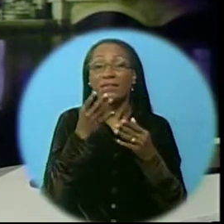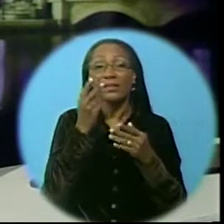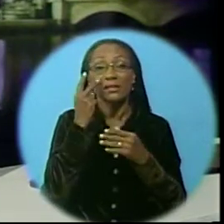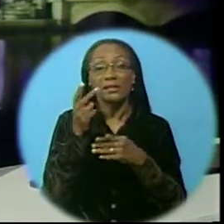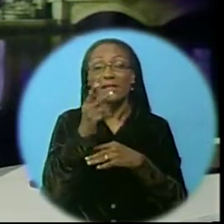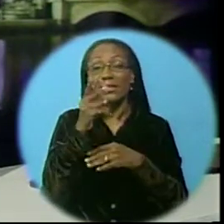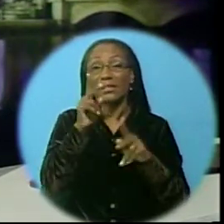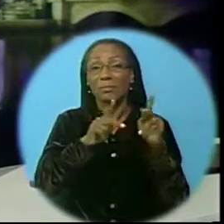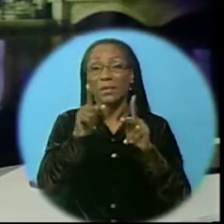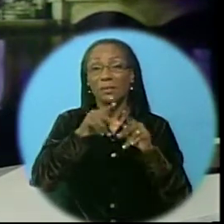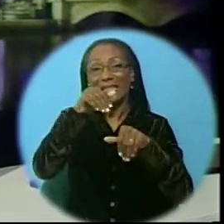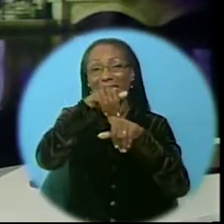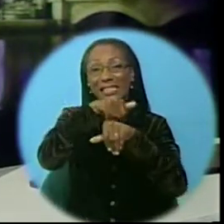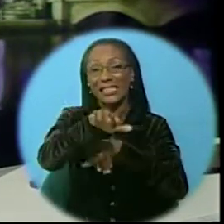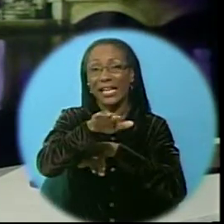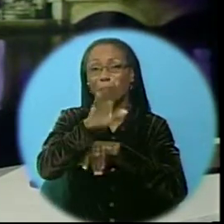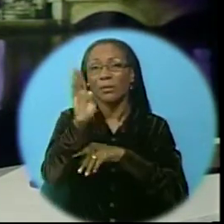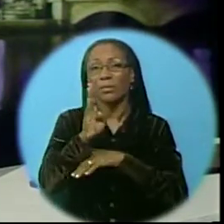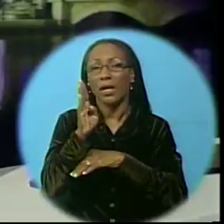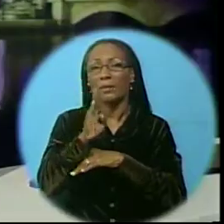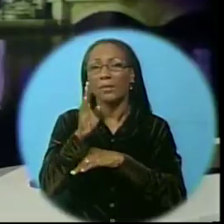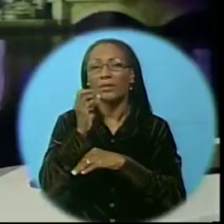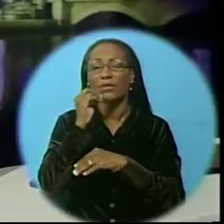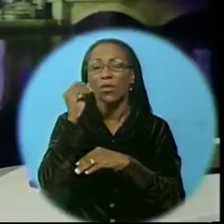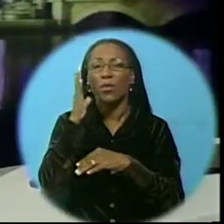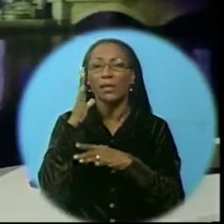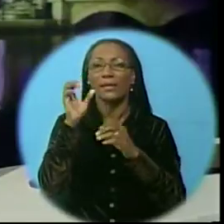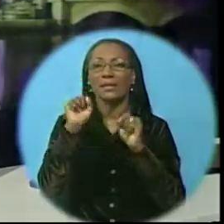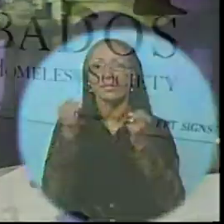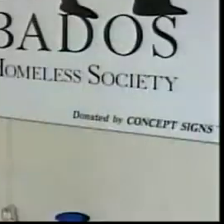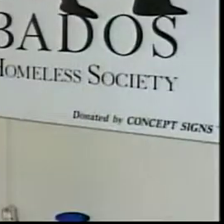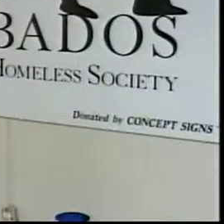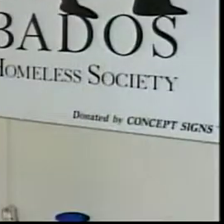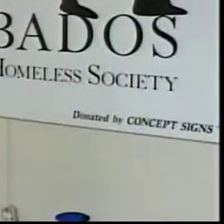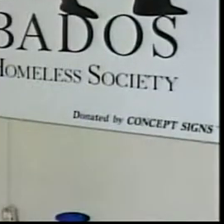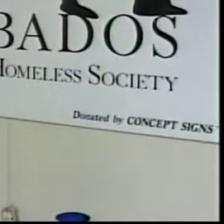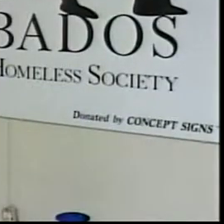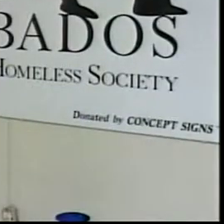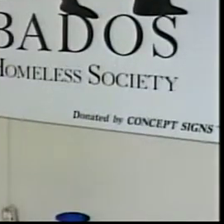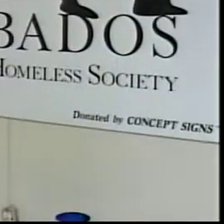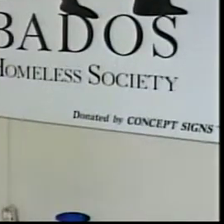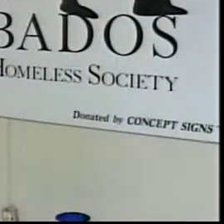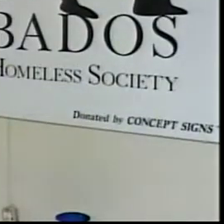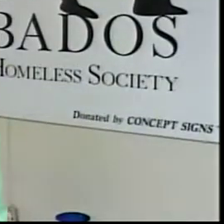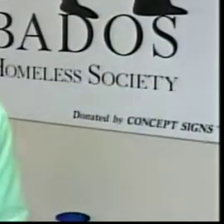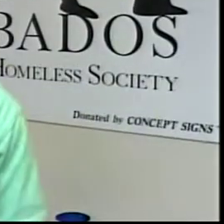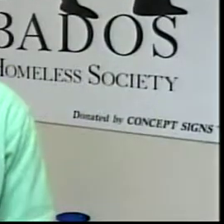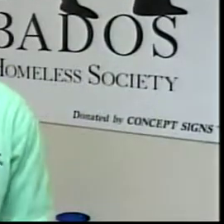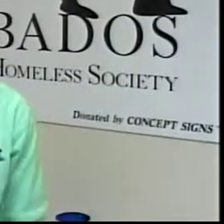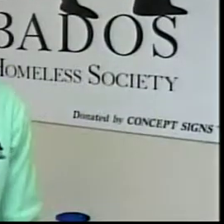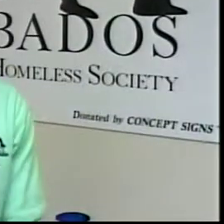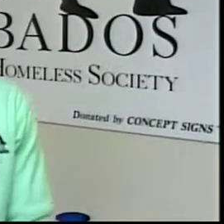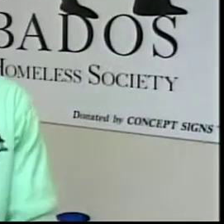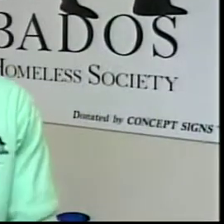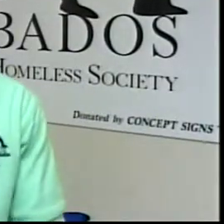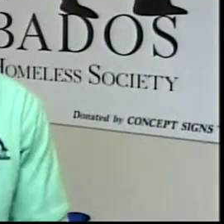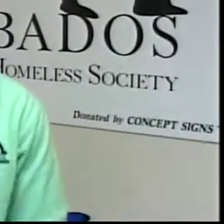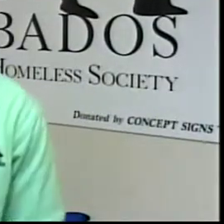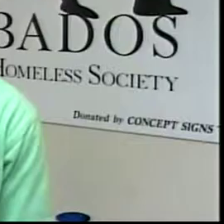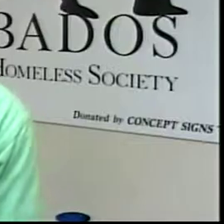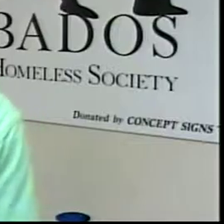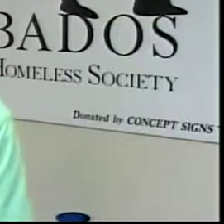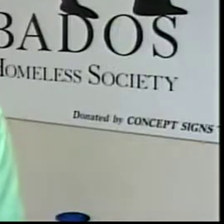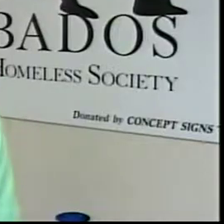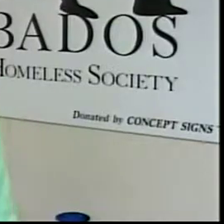Barbados Vagrants and Homeless Society. This advice from Director of the Society, Kimar Safri. He says the Society will be launching a